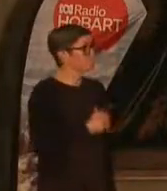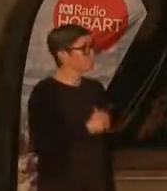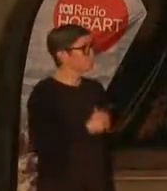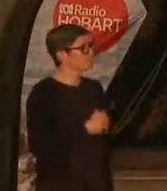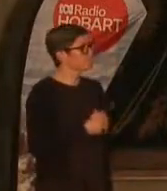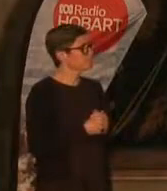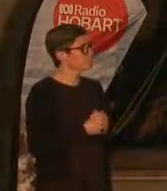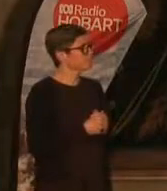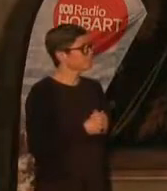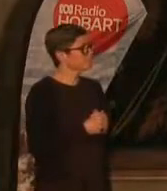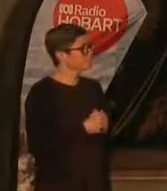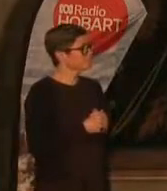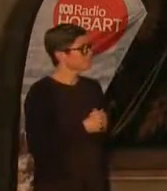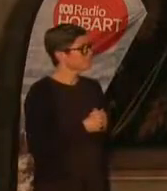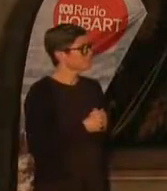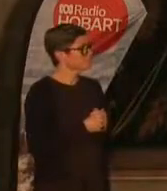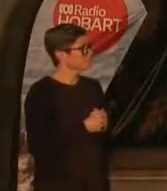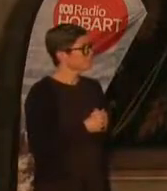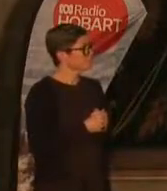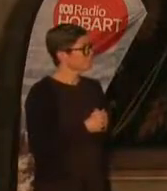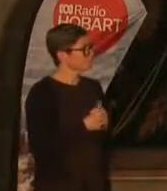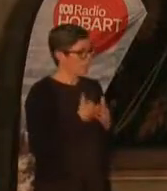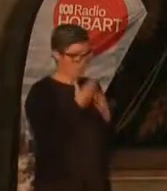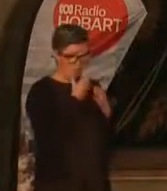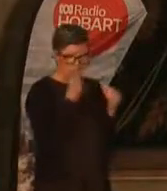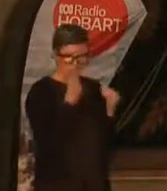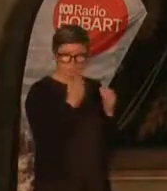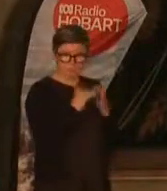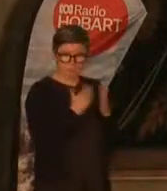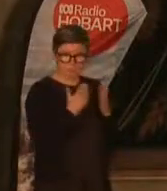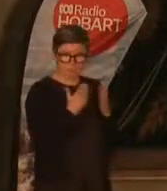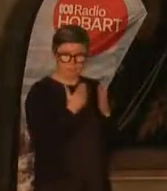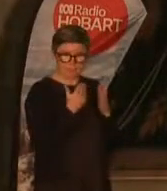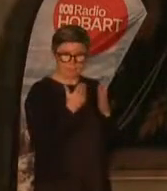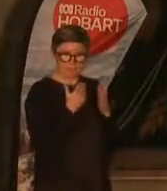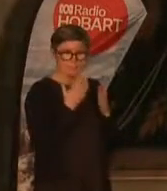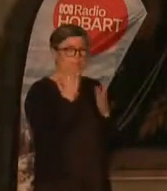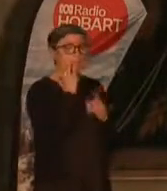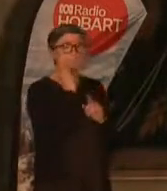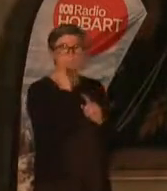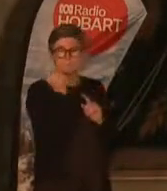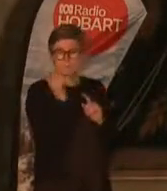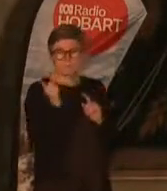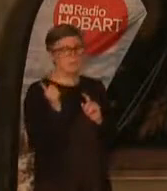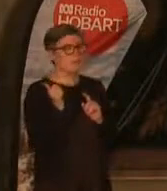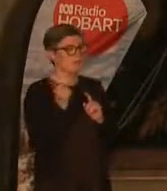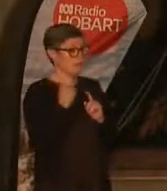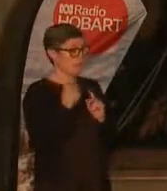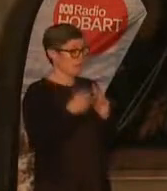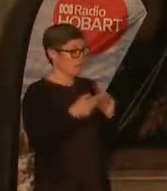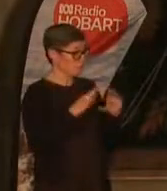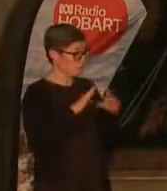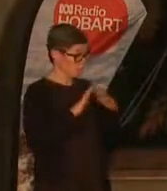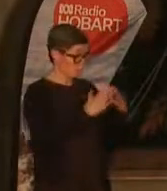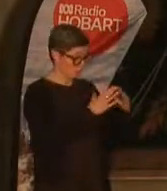excuse me. I forgot where I'm going with that, going to there. But so as a